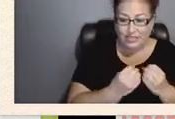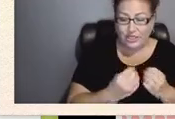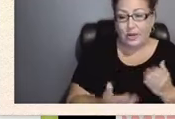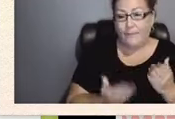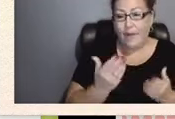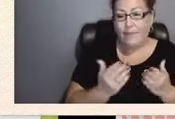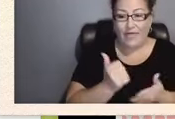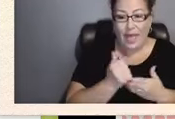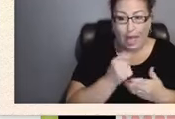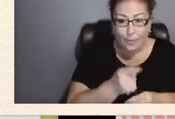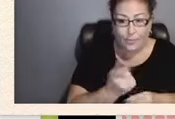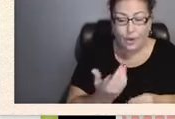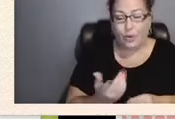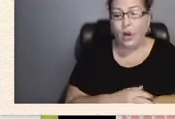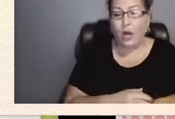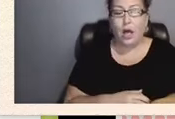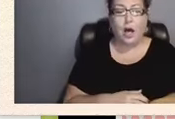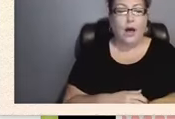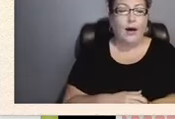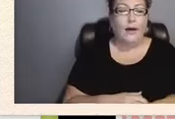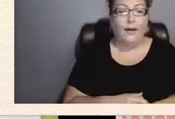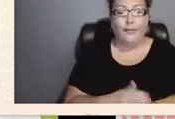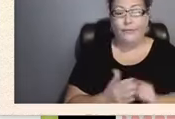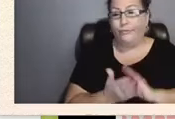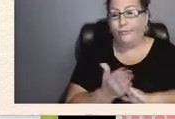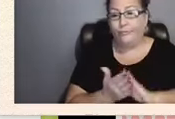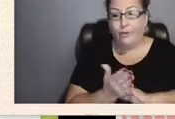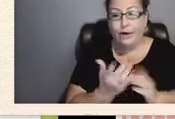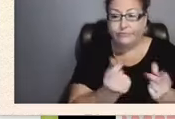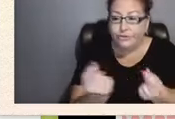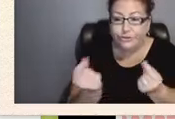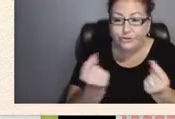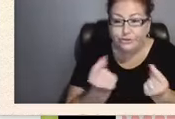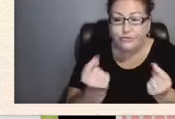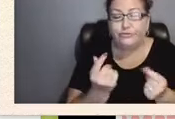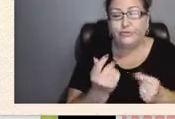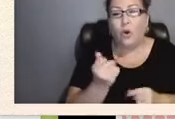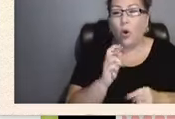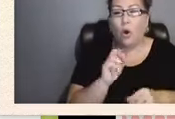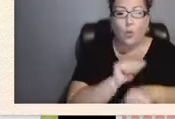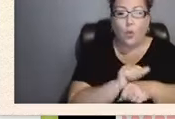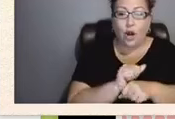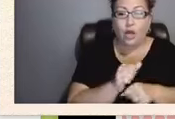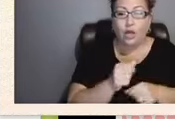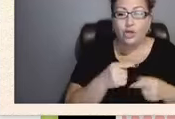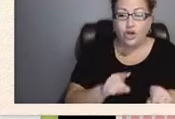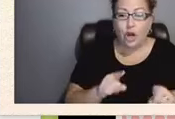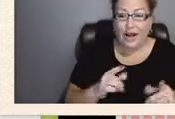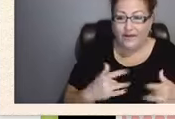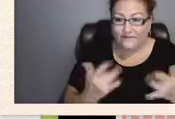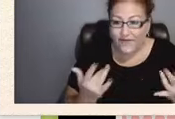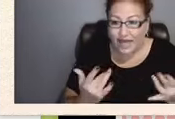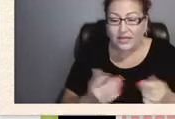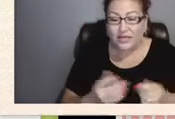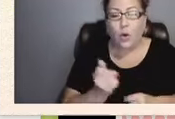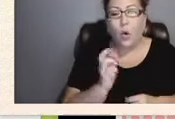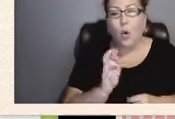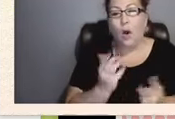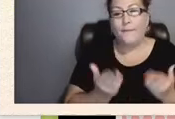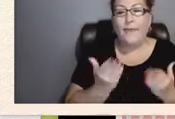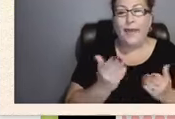you run errands or work an event, or they may give you